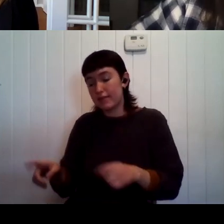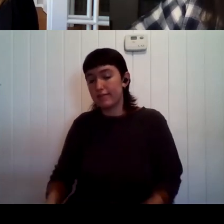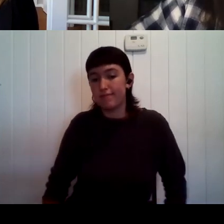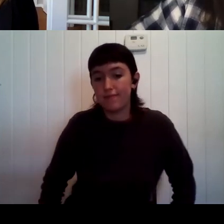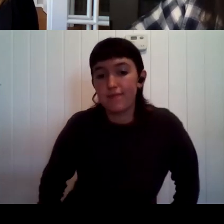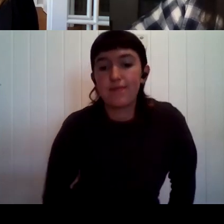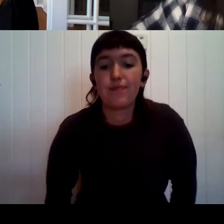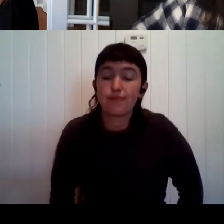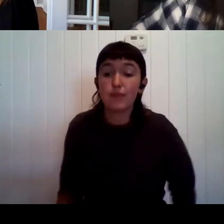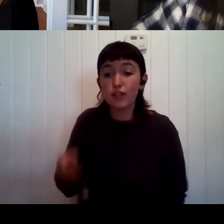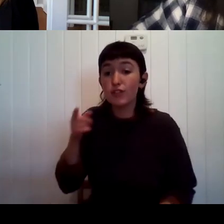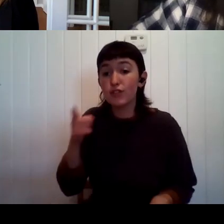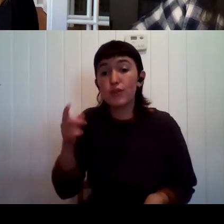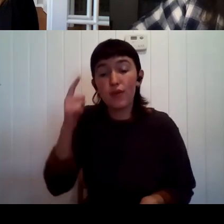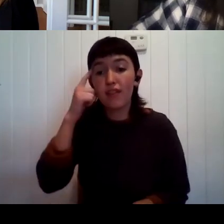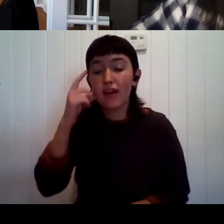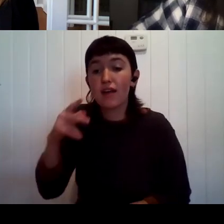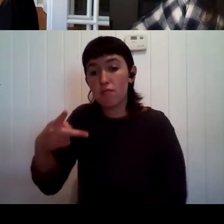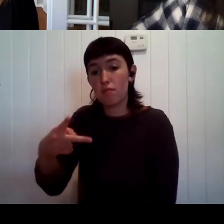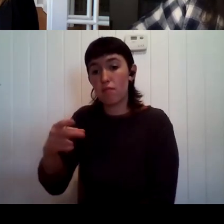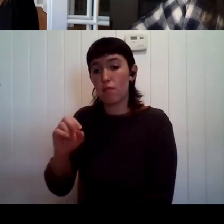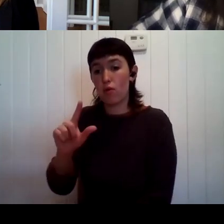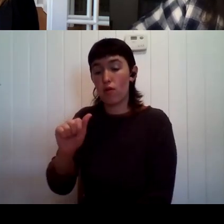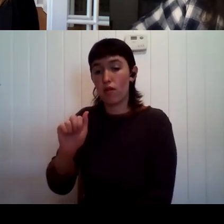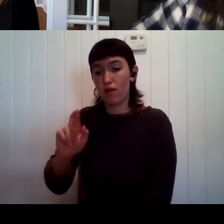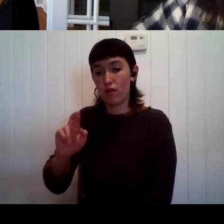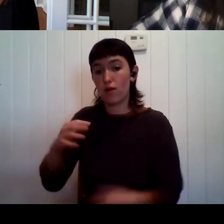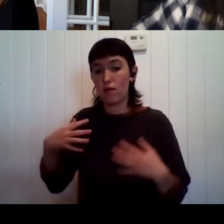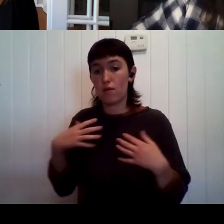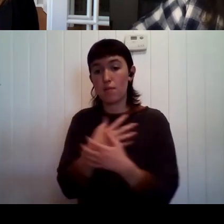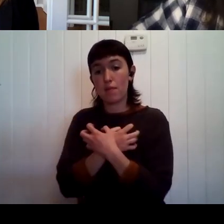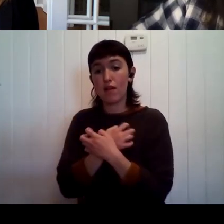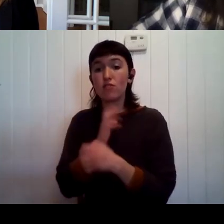Colin, do you think polar bears will go extinct?